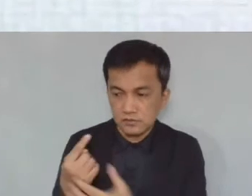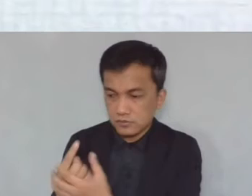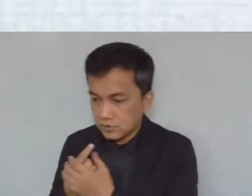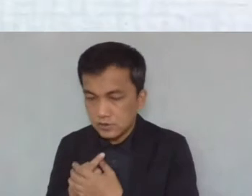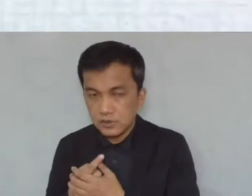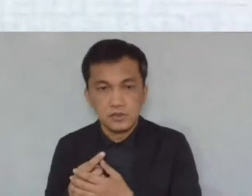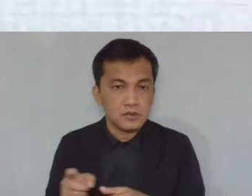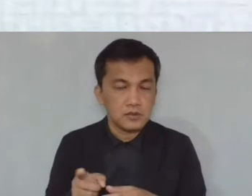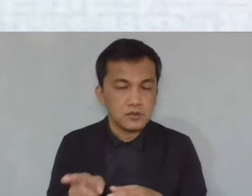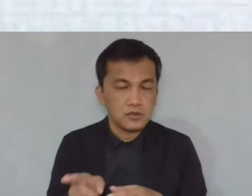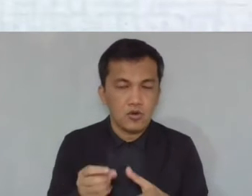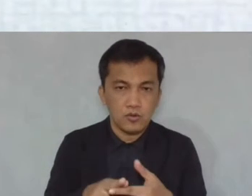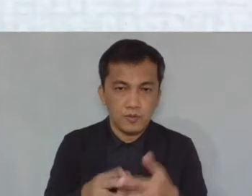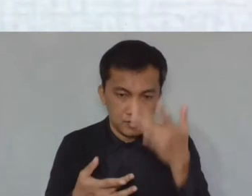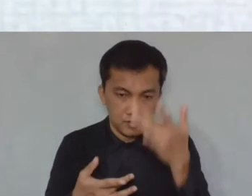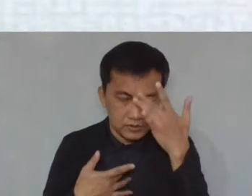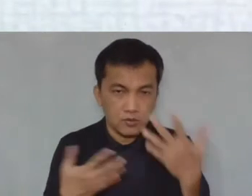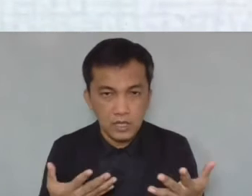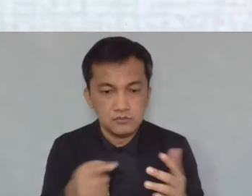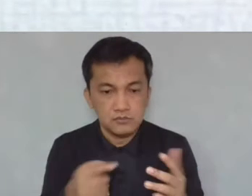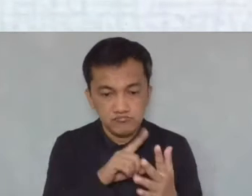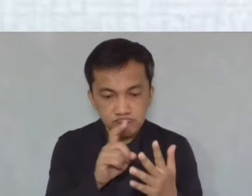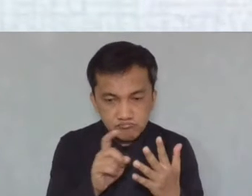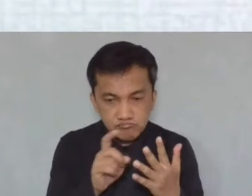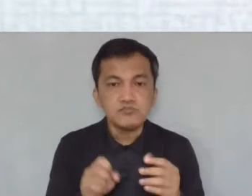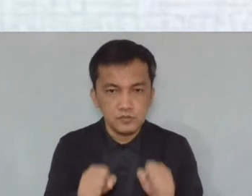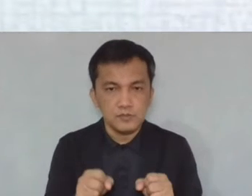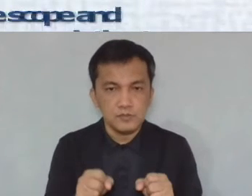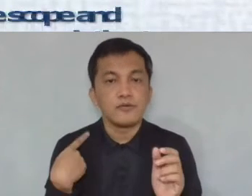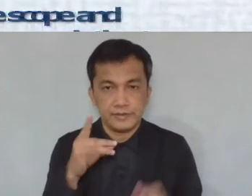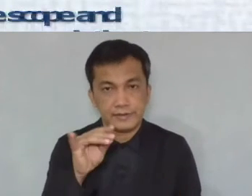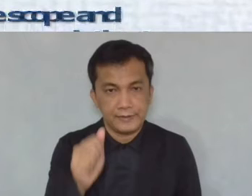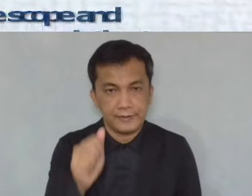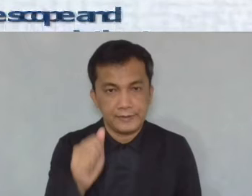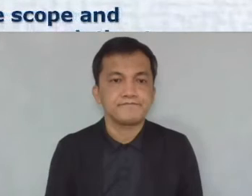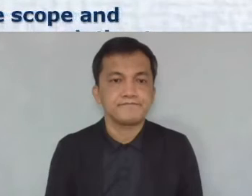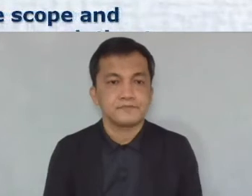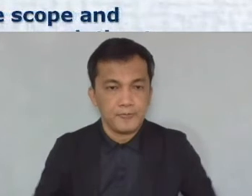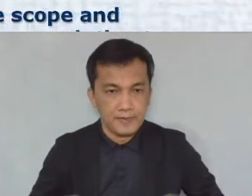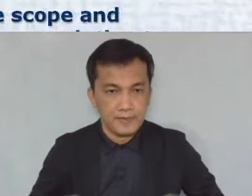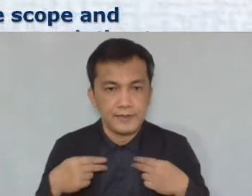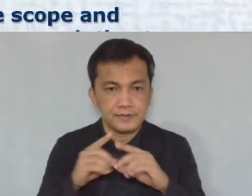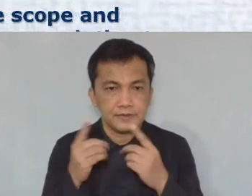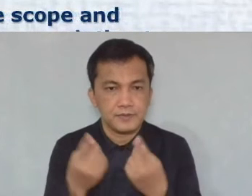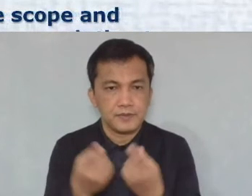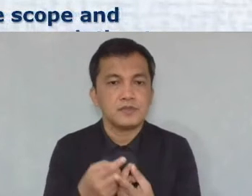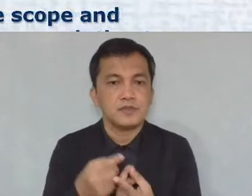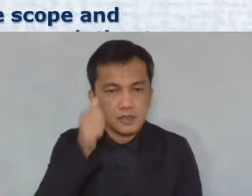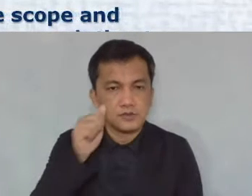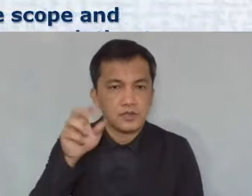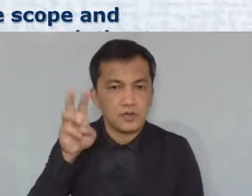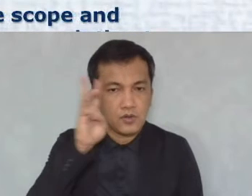facility, and asymptomatic negative contact of COVID positive. The health department becomes aware of the scope